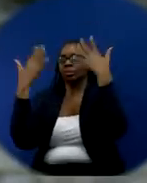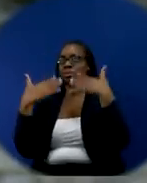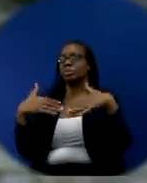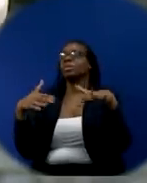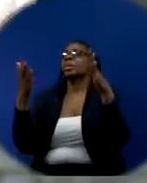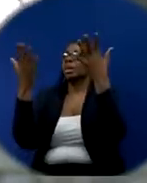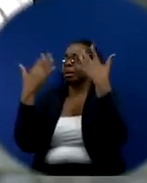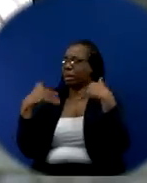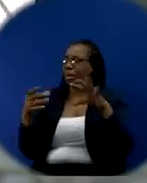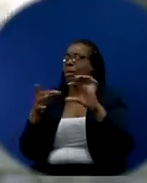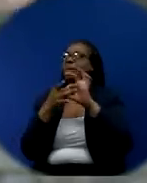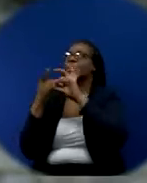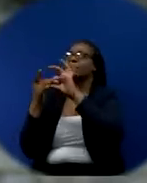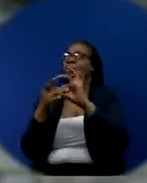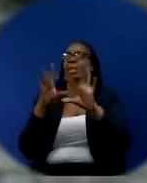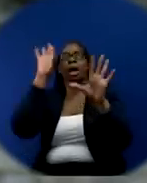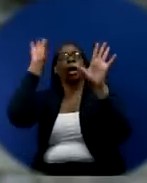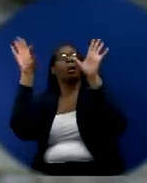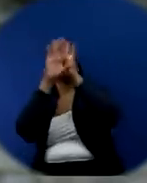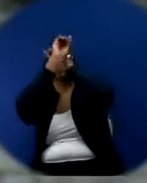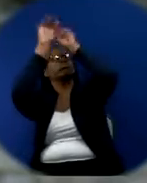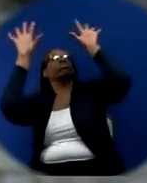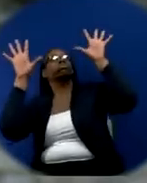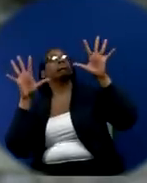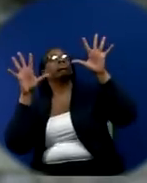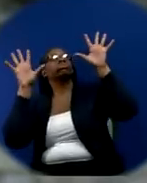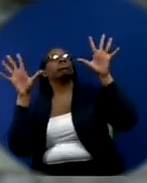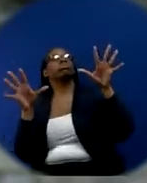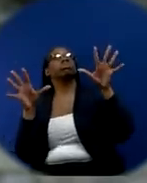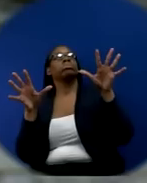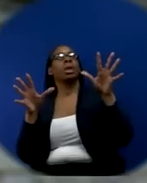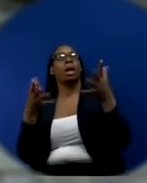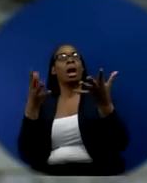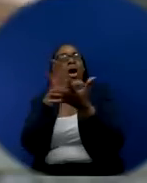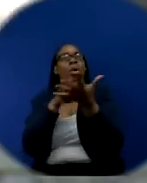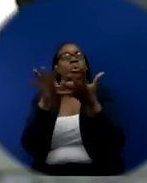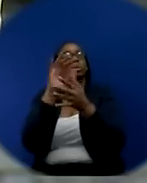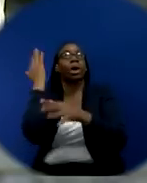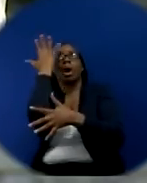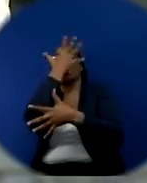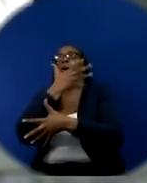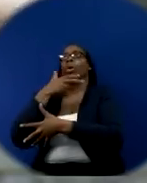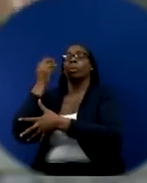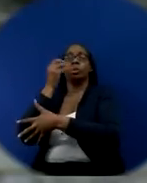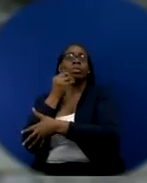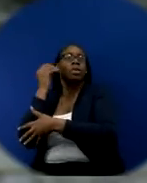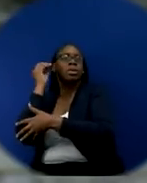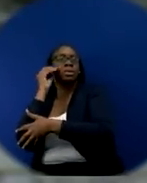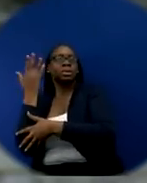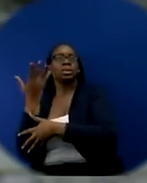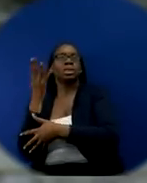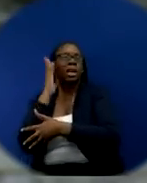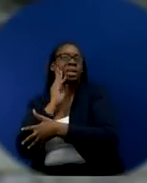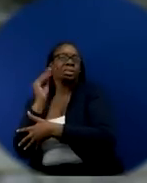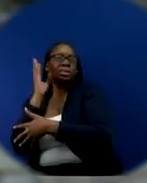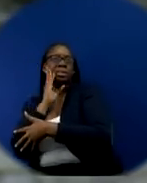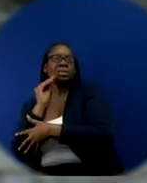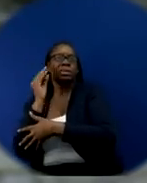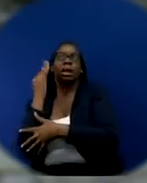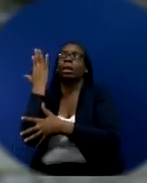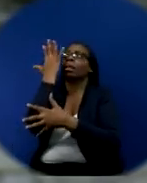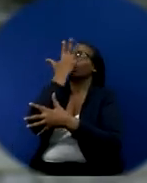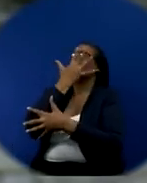with him. Catch the picture. A wealthy man with a beautiful house. It's an opulent experience. The lavishness of